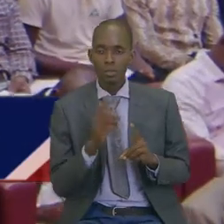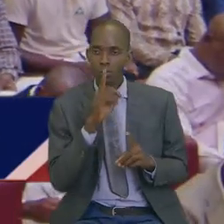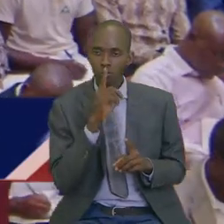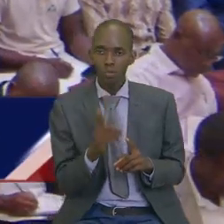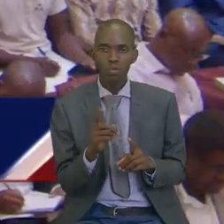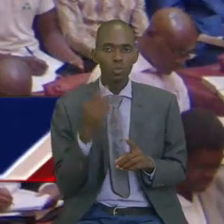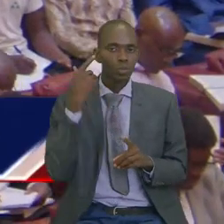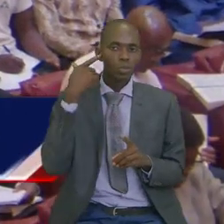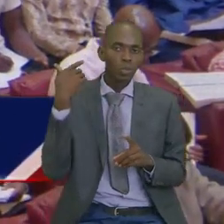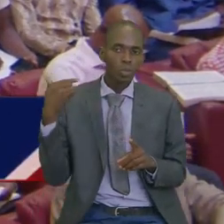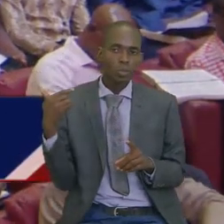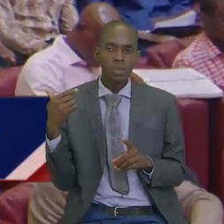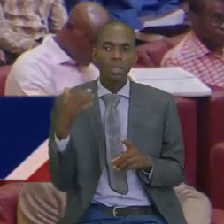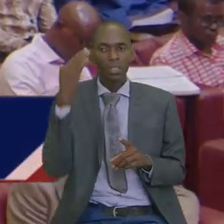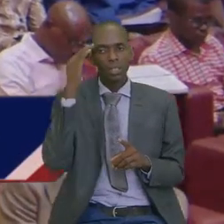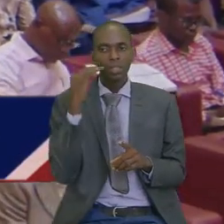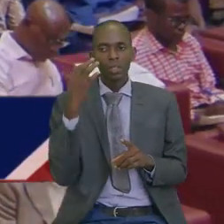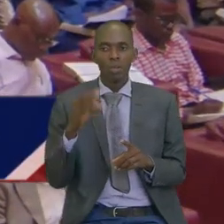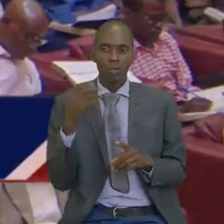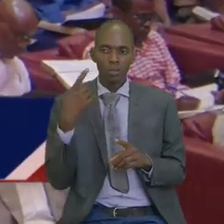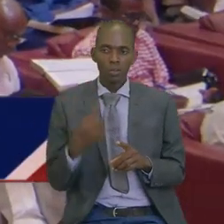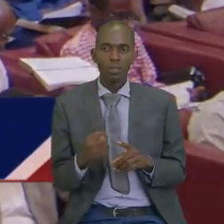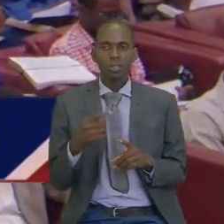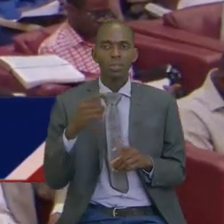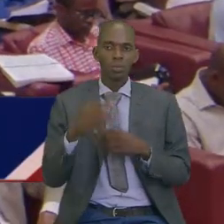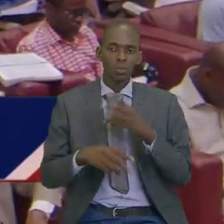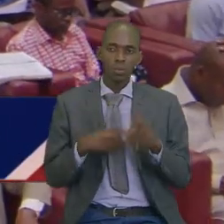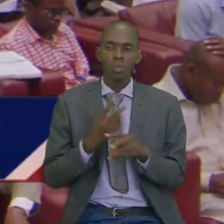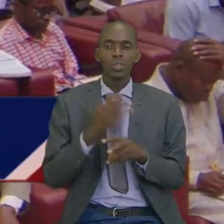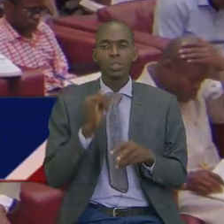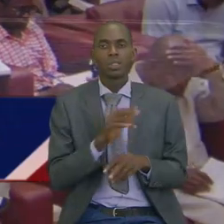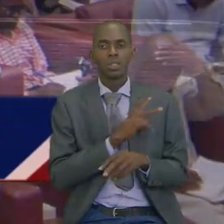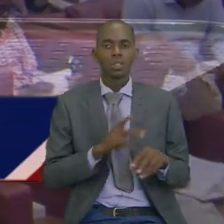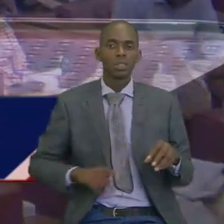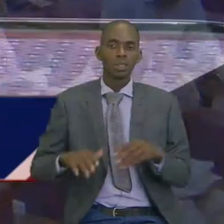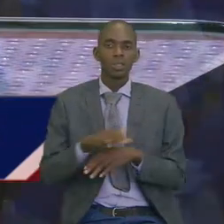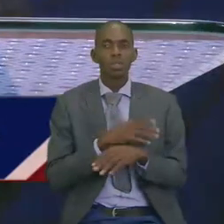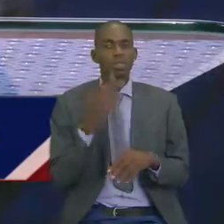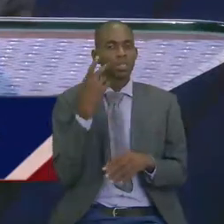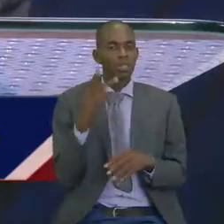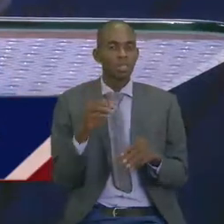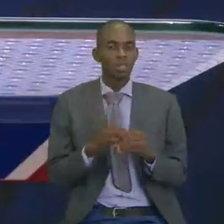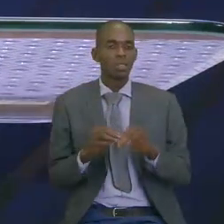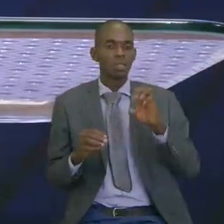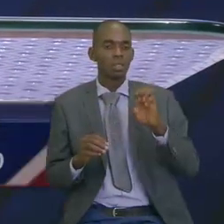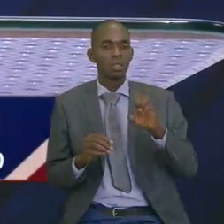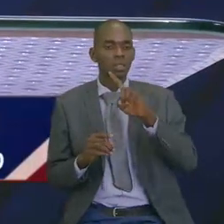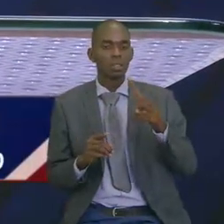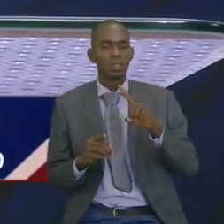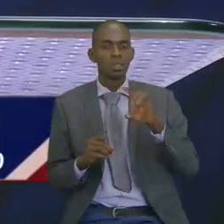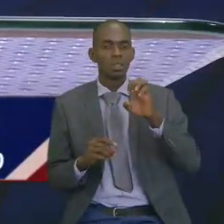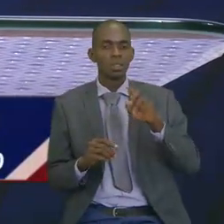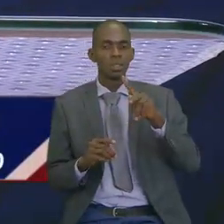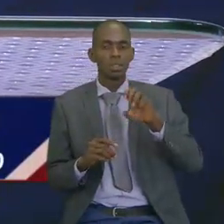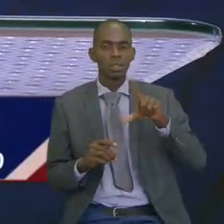know this is referring to that initial head of the Gentile kingdoms of Babylon. Look at Ezekiel chapter